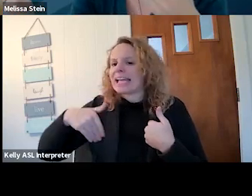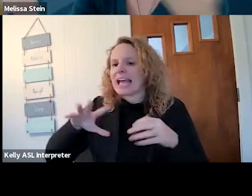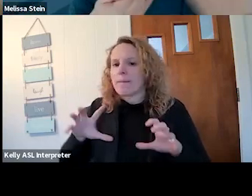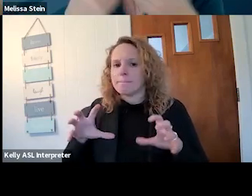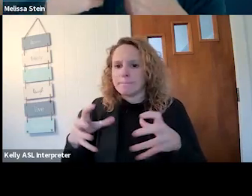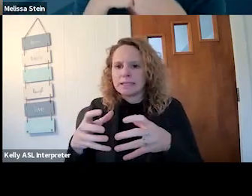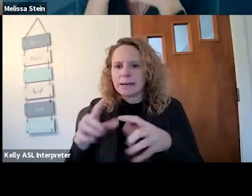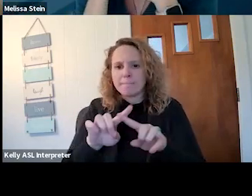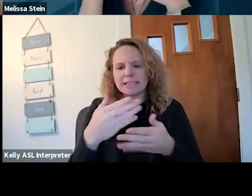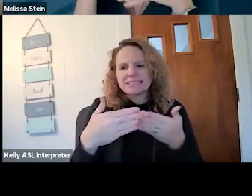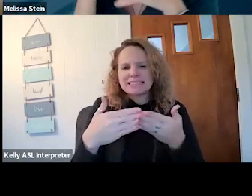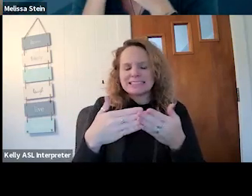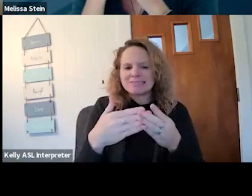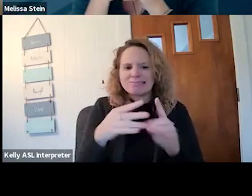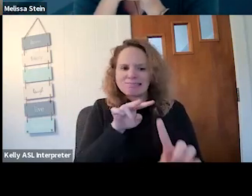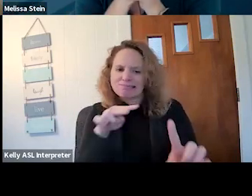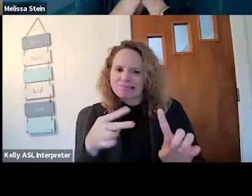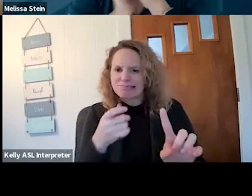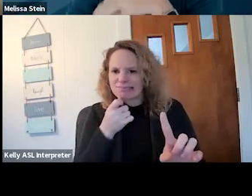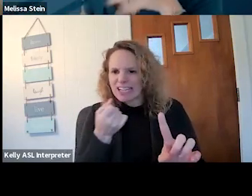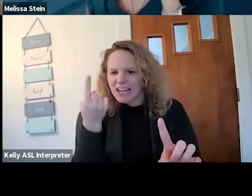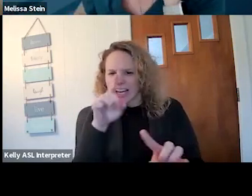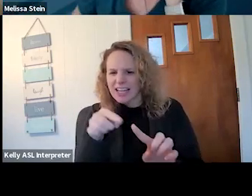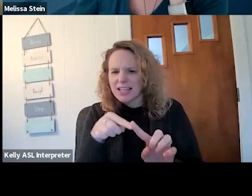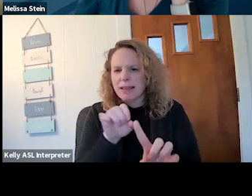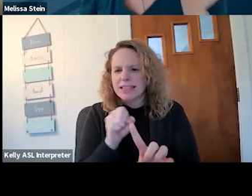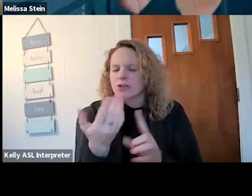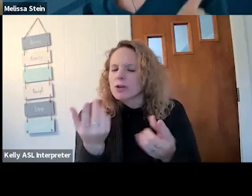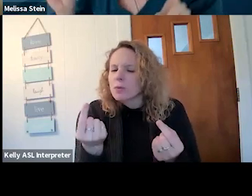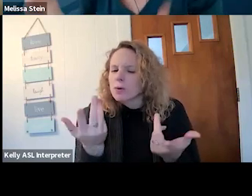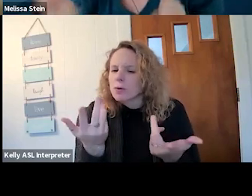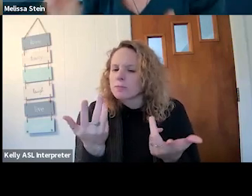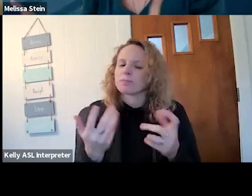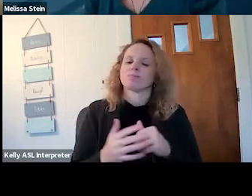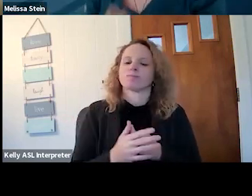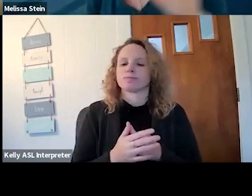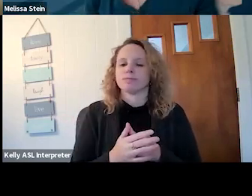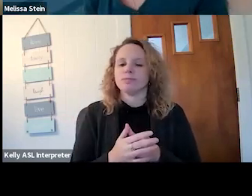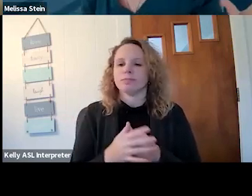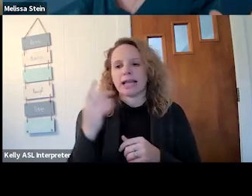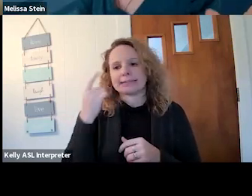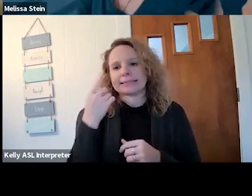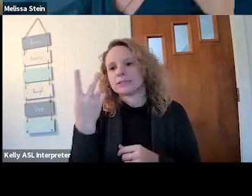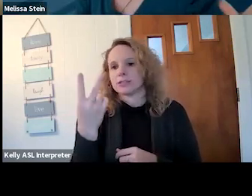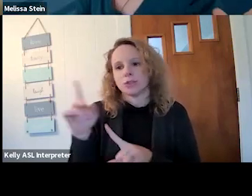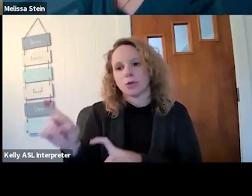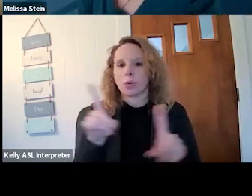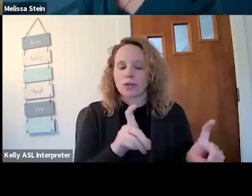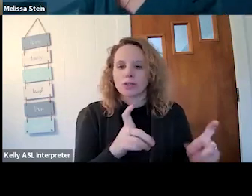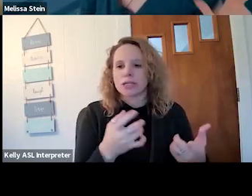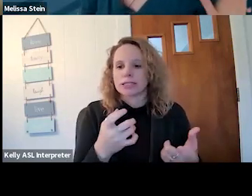still some misperceptions or misunderstandings? So I think this is two questions. How do you